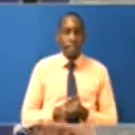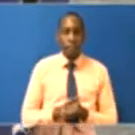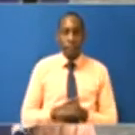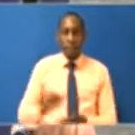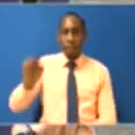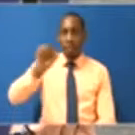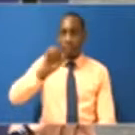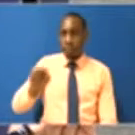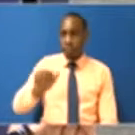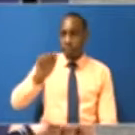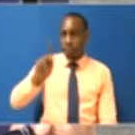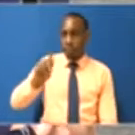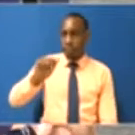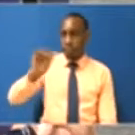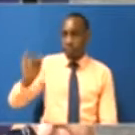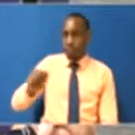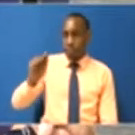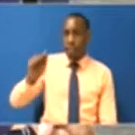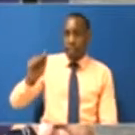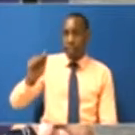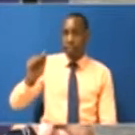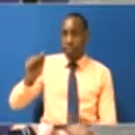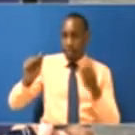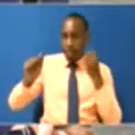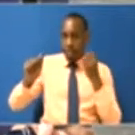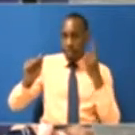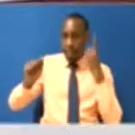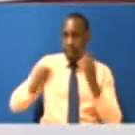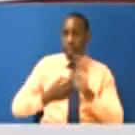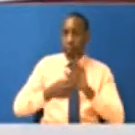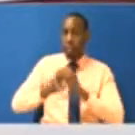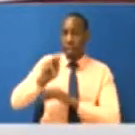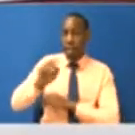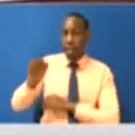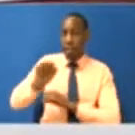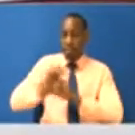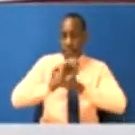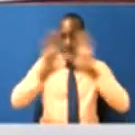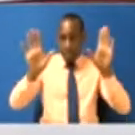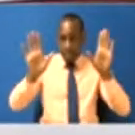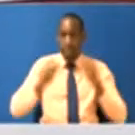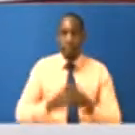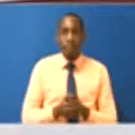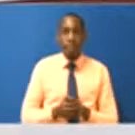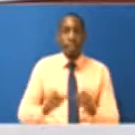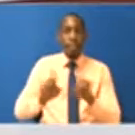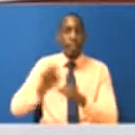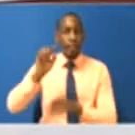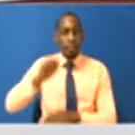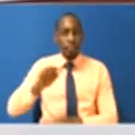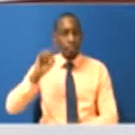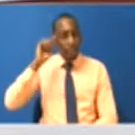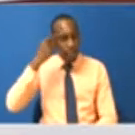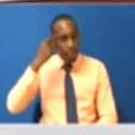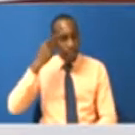circadian side i think he got the nms very accurately um i think he i also like the